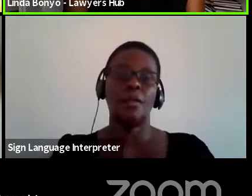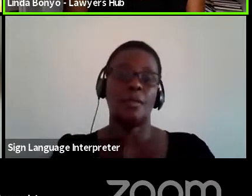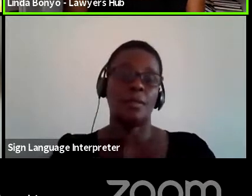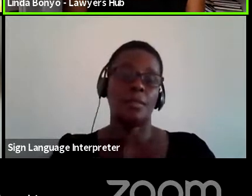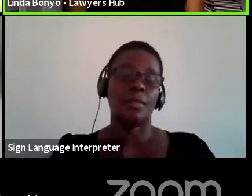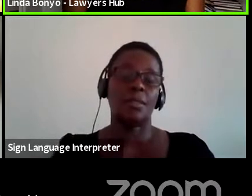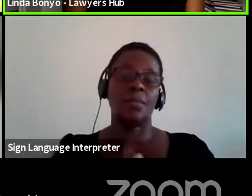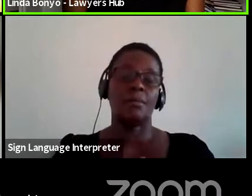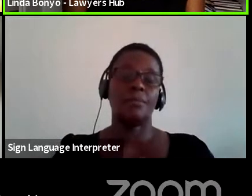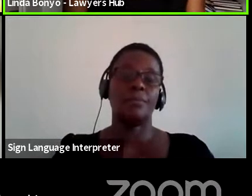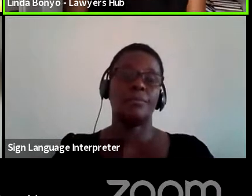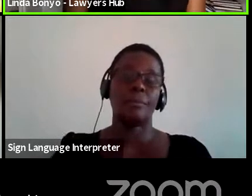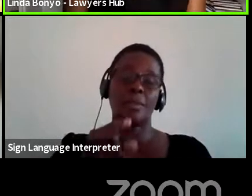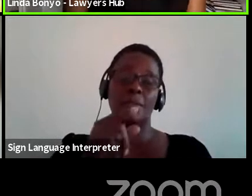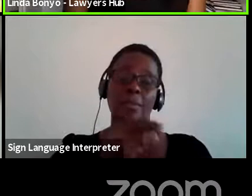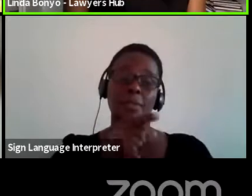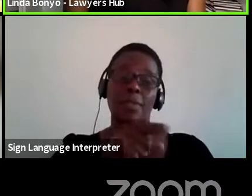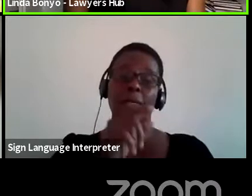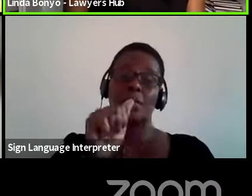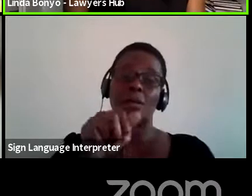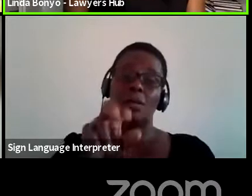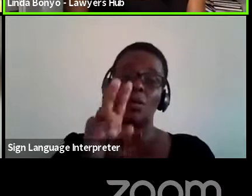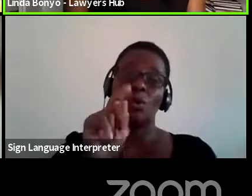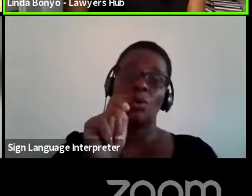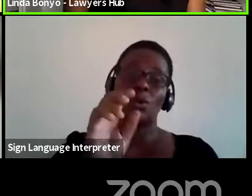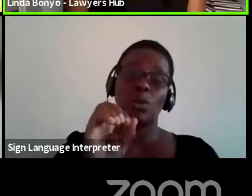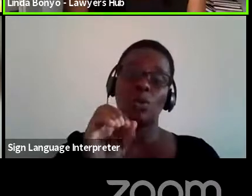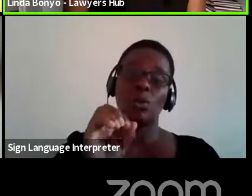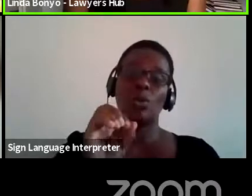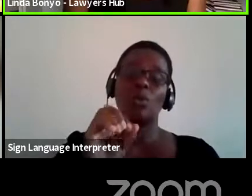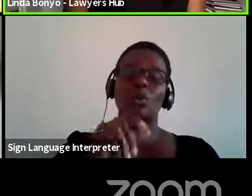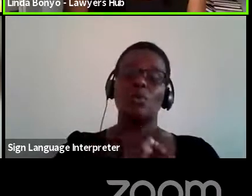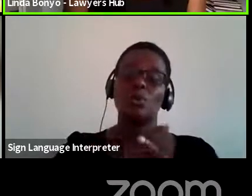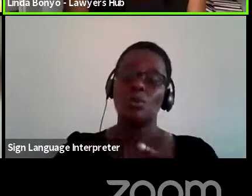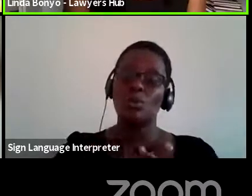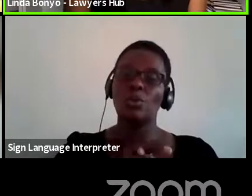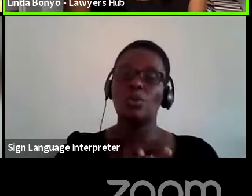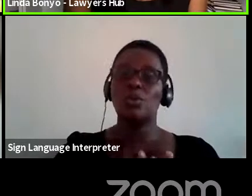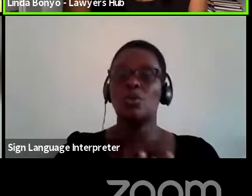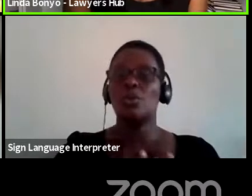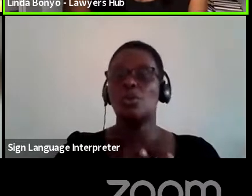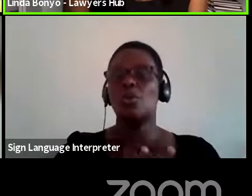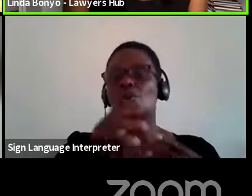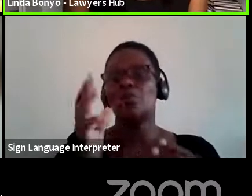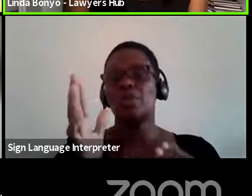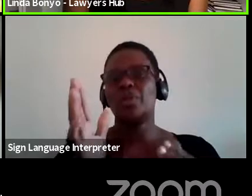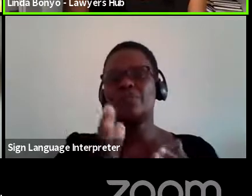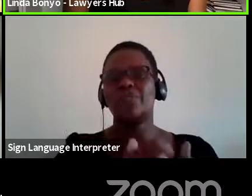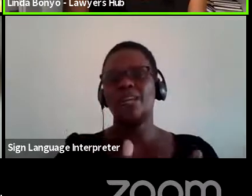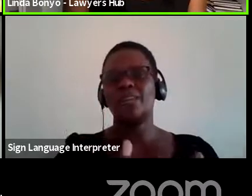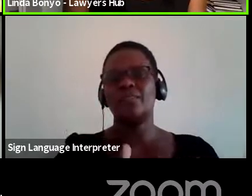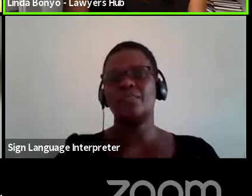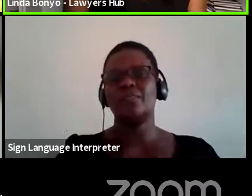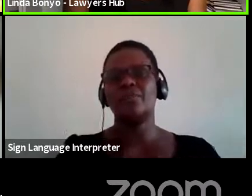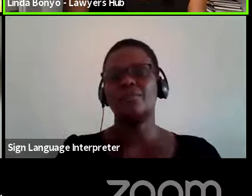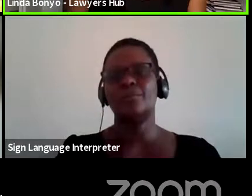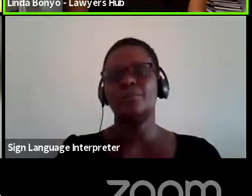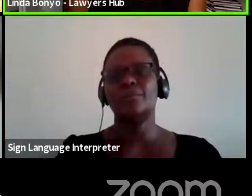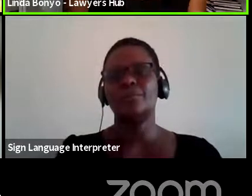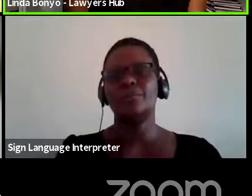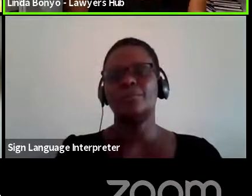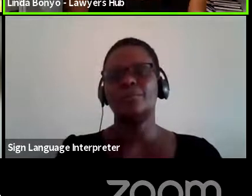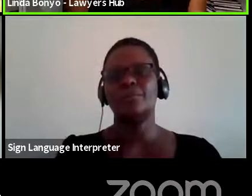that content and then take it down without any sort of means of appeal. I'd tie that to a lot of the data protection